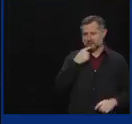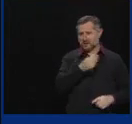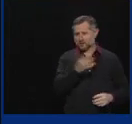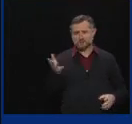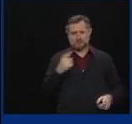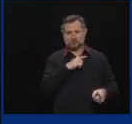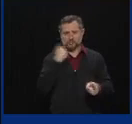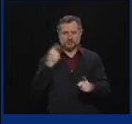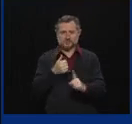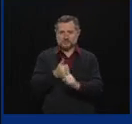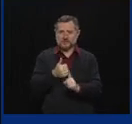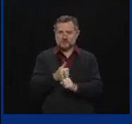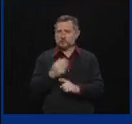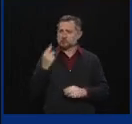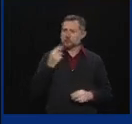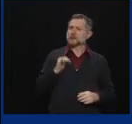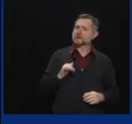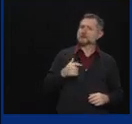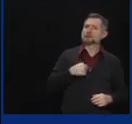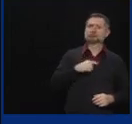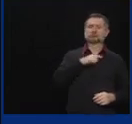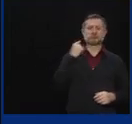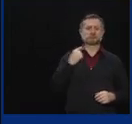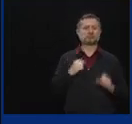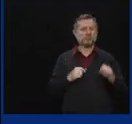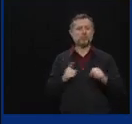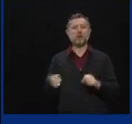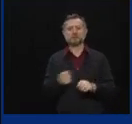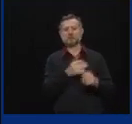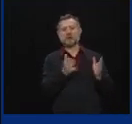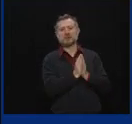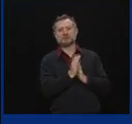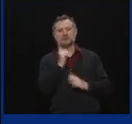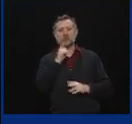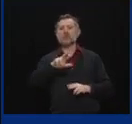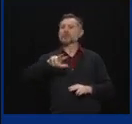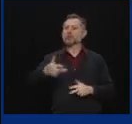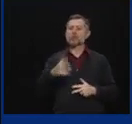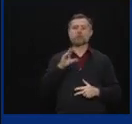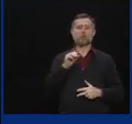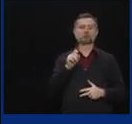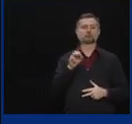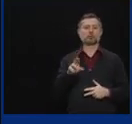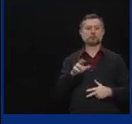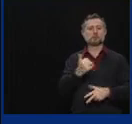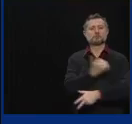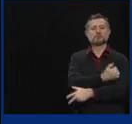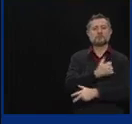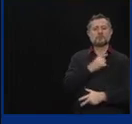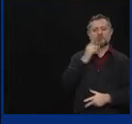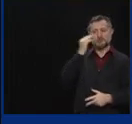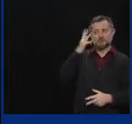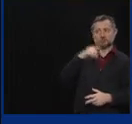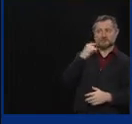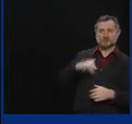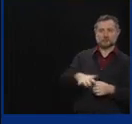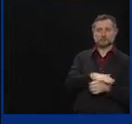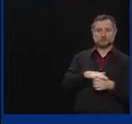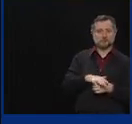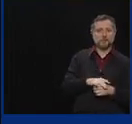they're at risk, and that is all they need to do is to go in and ask for the booster shot to say, I'm in a risky situation here. Mark?